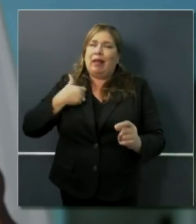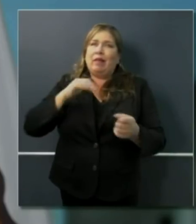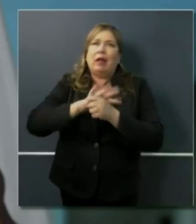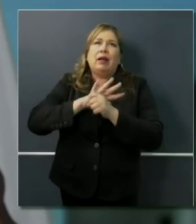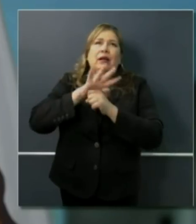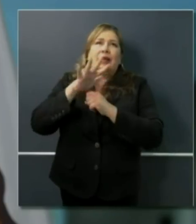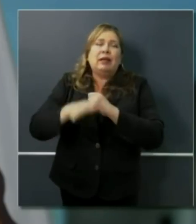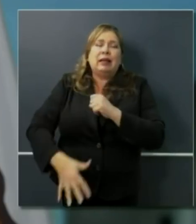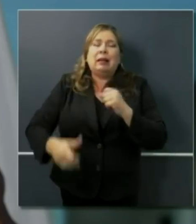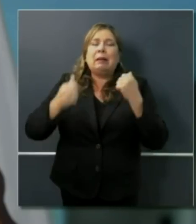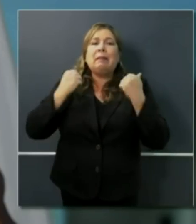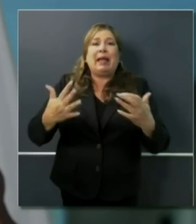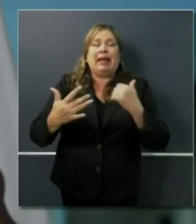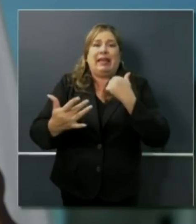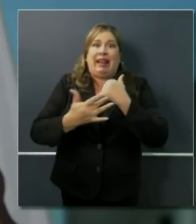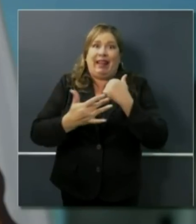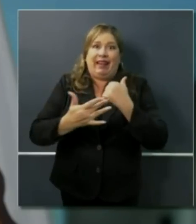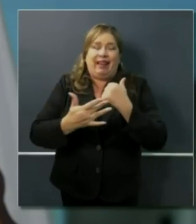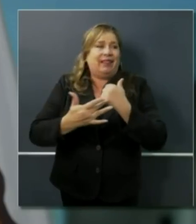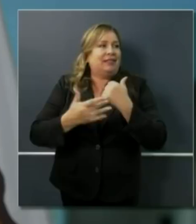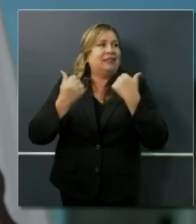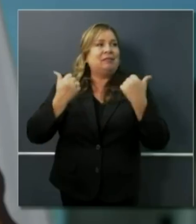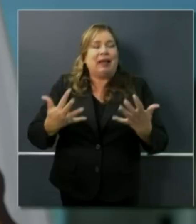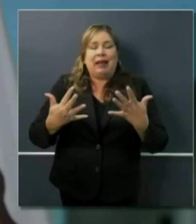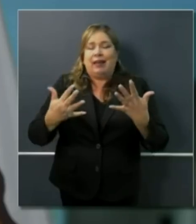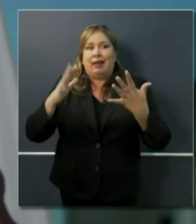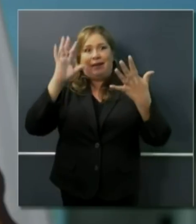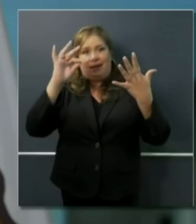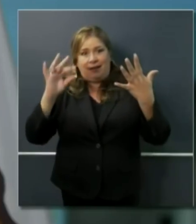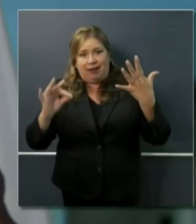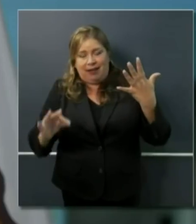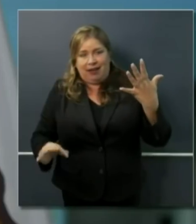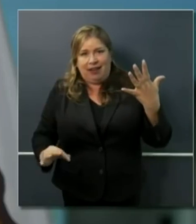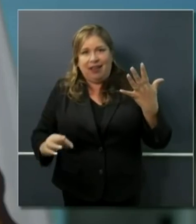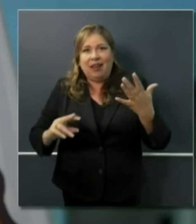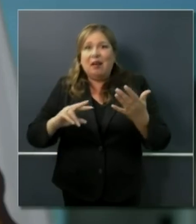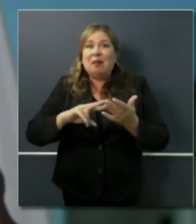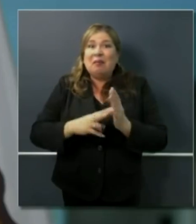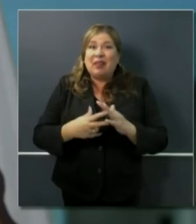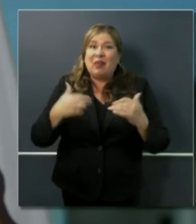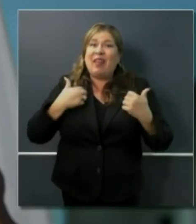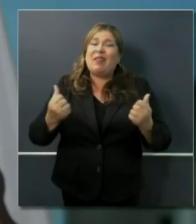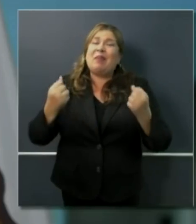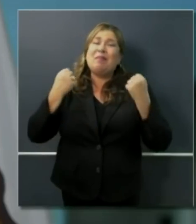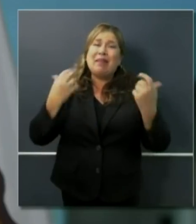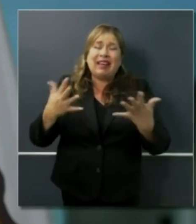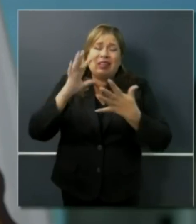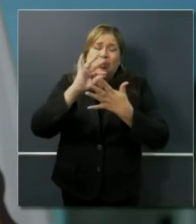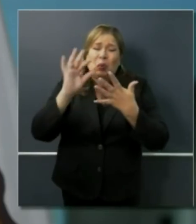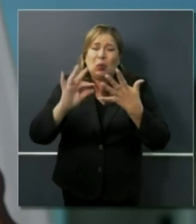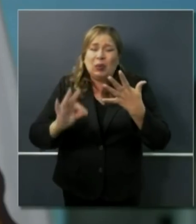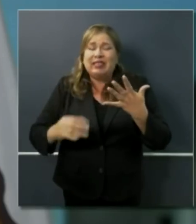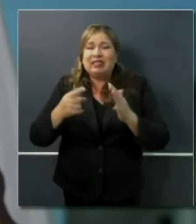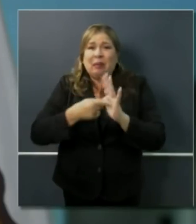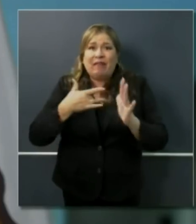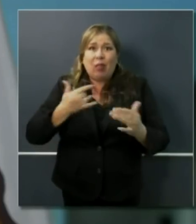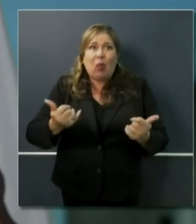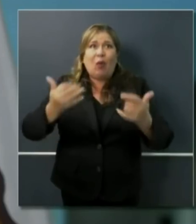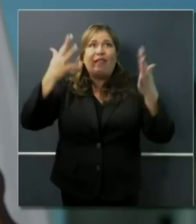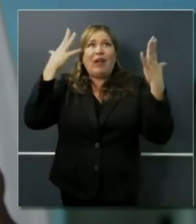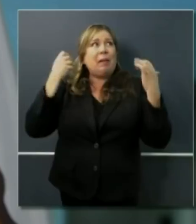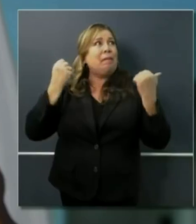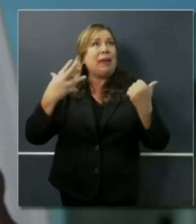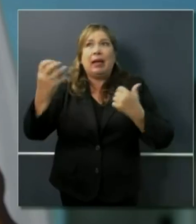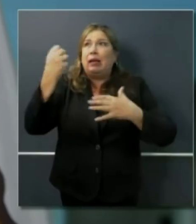only challenge is in that abundance is so much choice as it relates to who has the best app and the best technology. And so